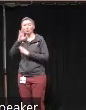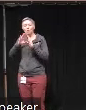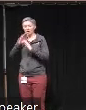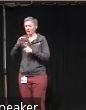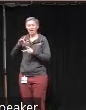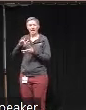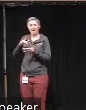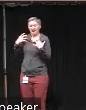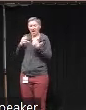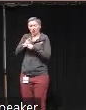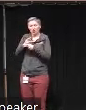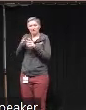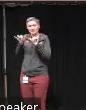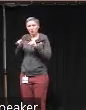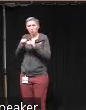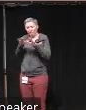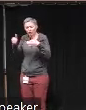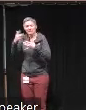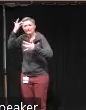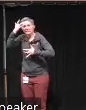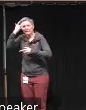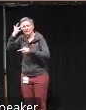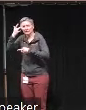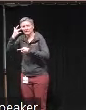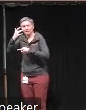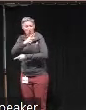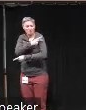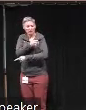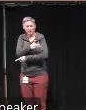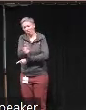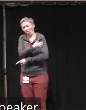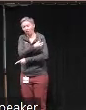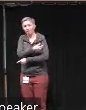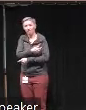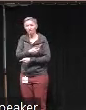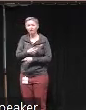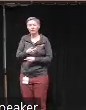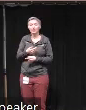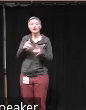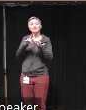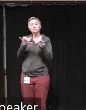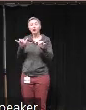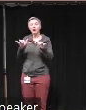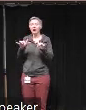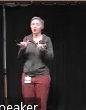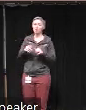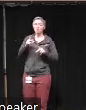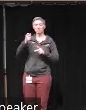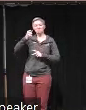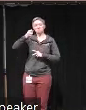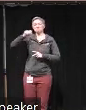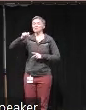on disease than the patients. And at that time, there was also anti-psychiatry